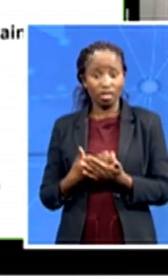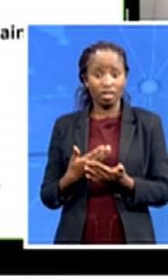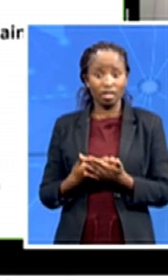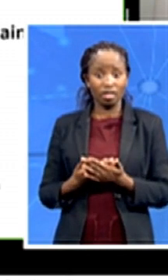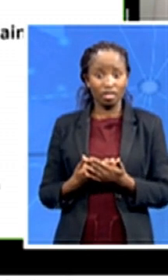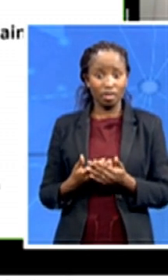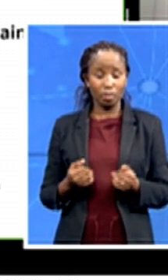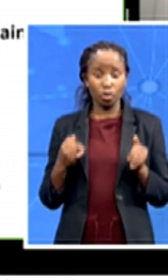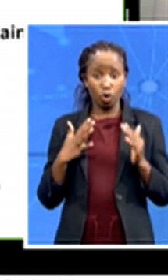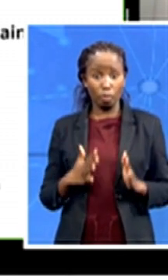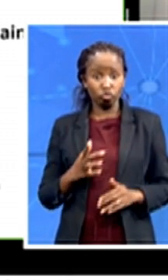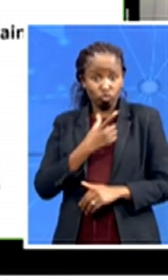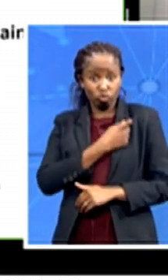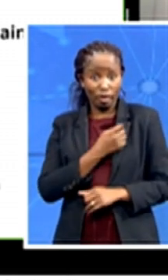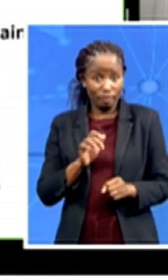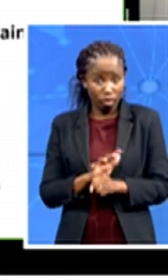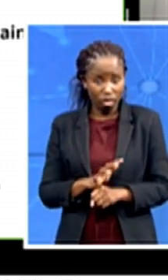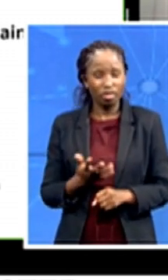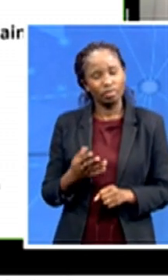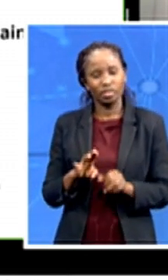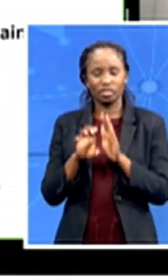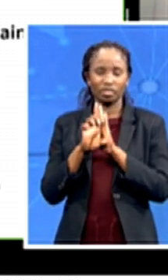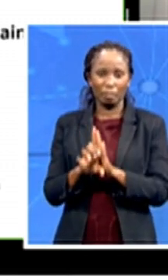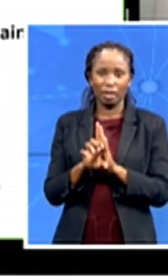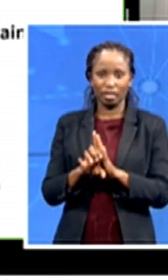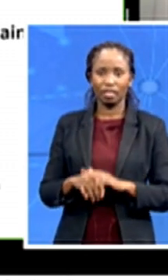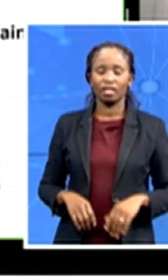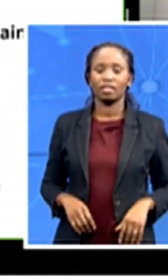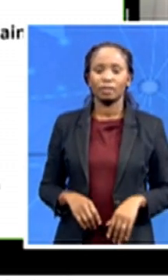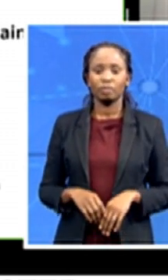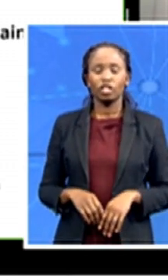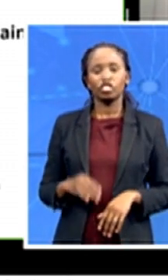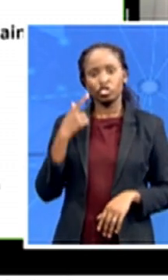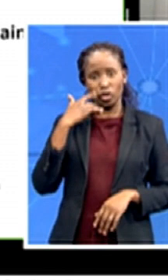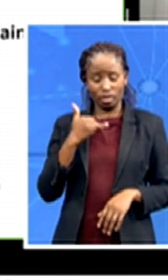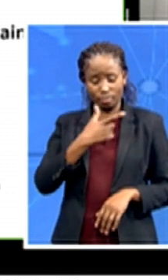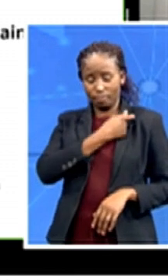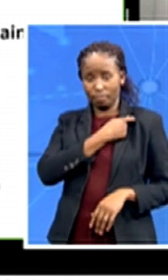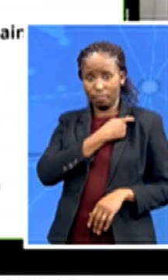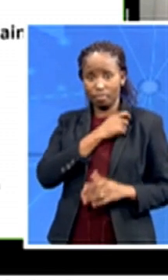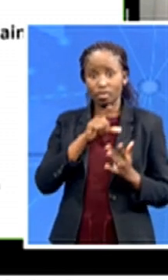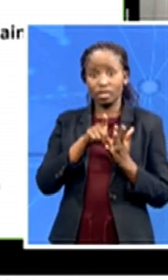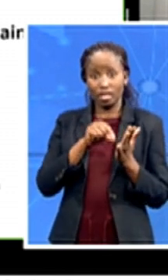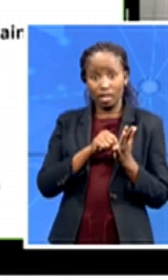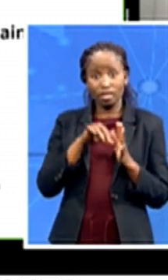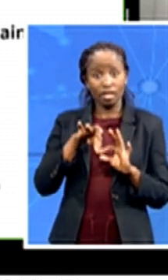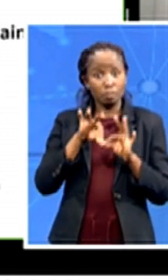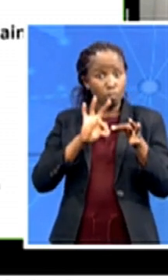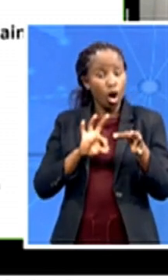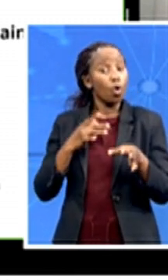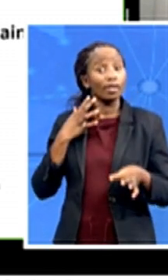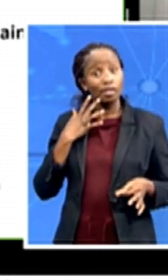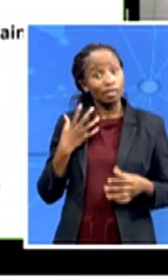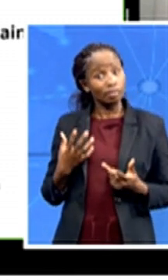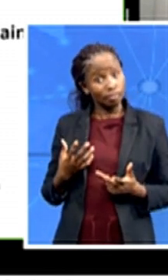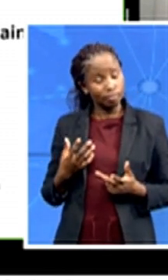the vaccine used beyond the expiry date? Was the cold chain observed? Was the vaccine well stored? Was